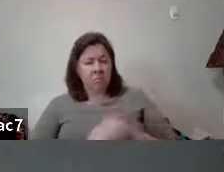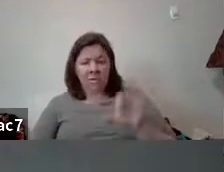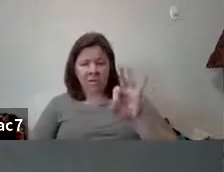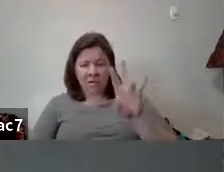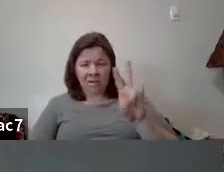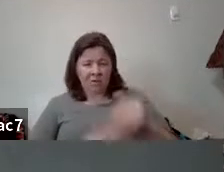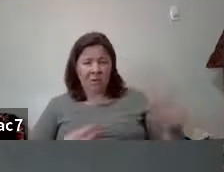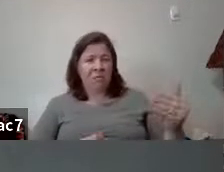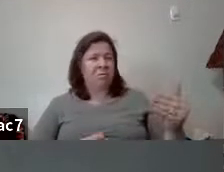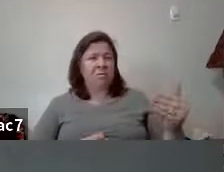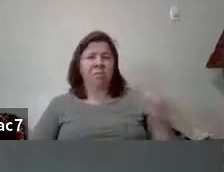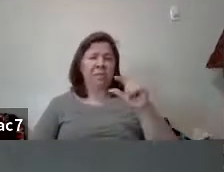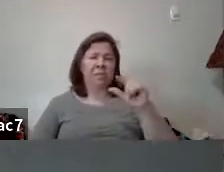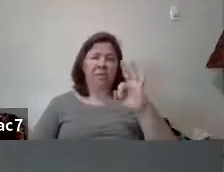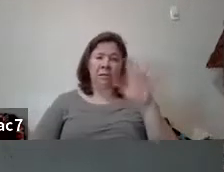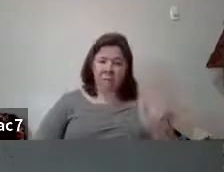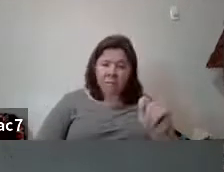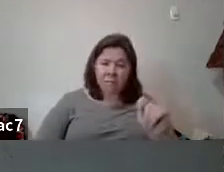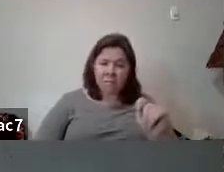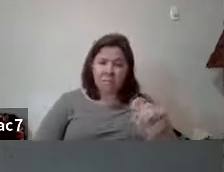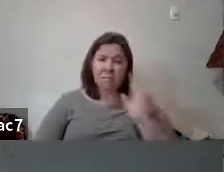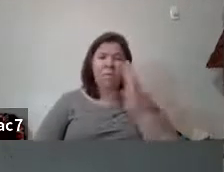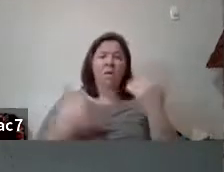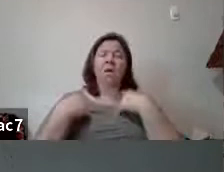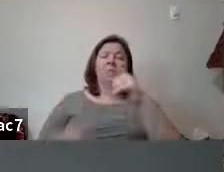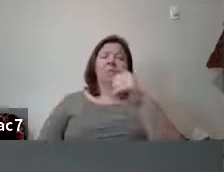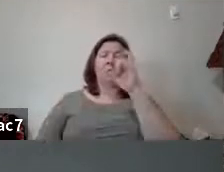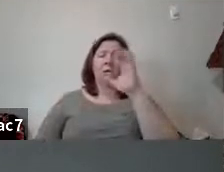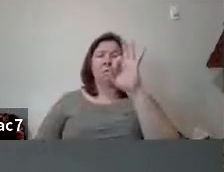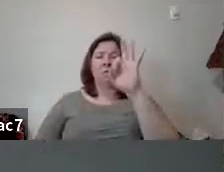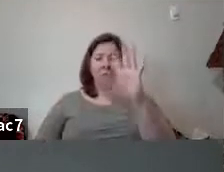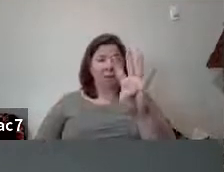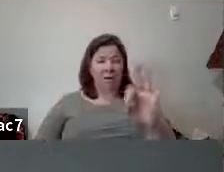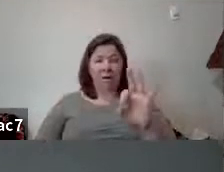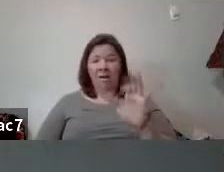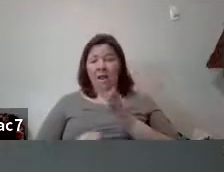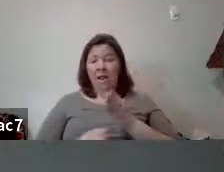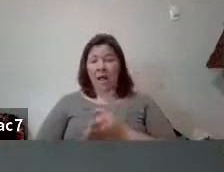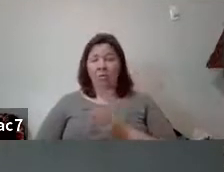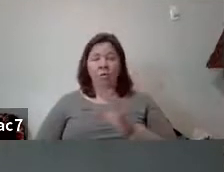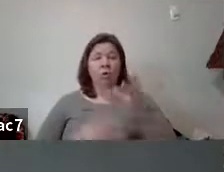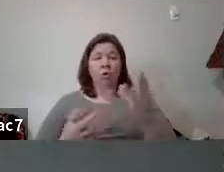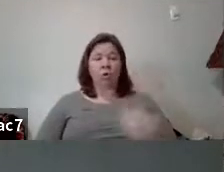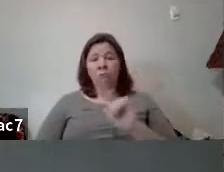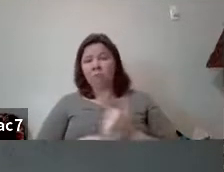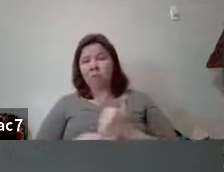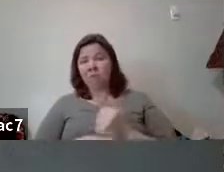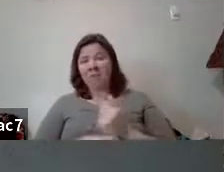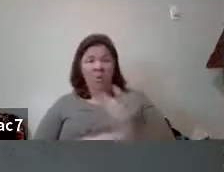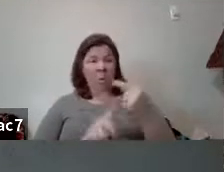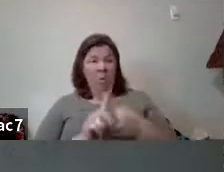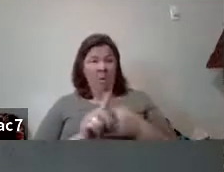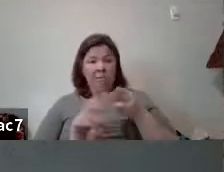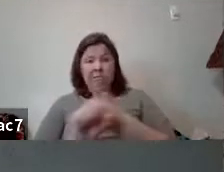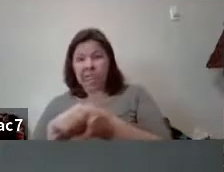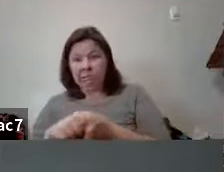a gift. And it's only going to be $149 during soft launch. So you've still got a few months to get in once we go